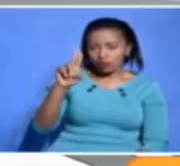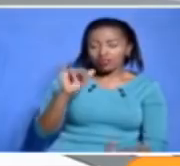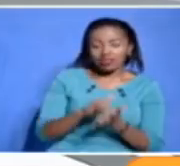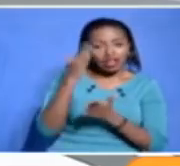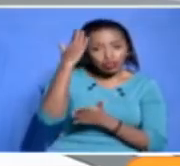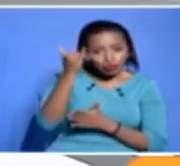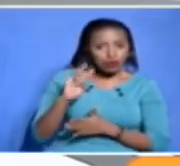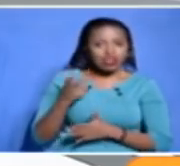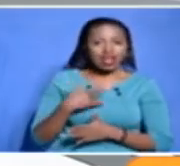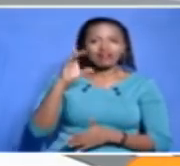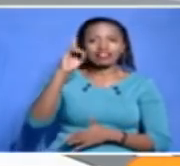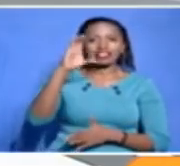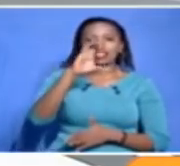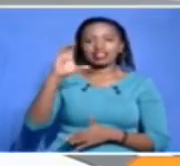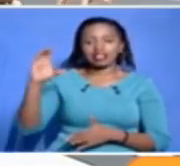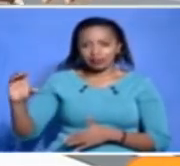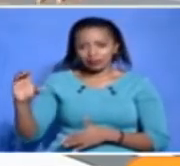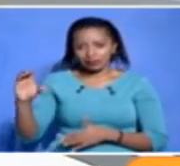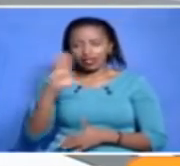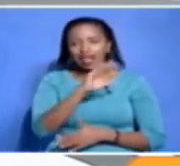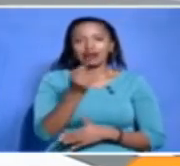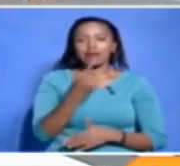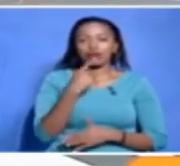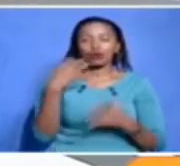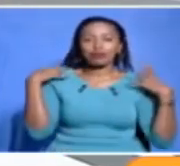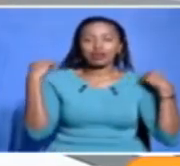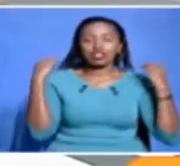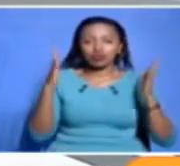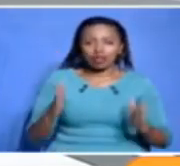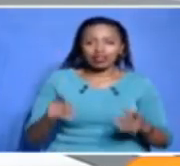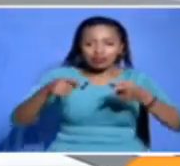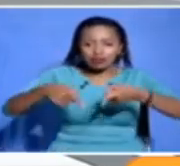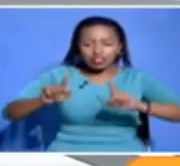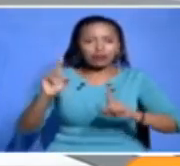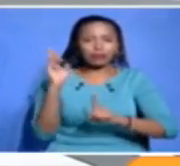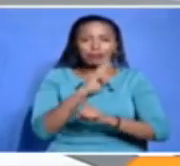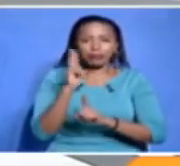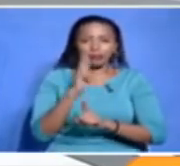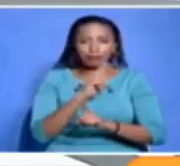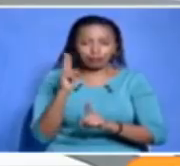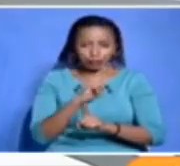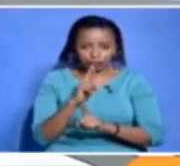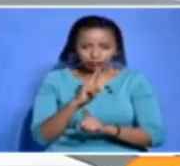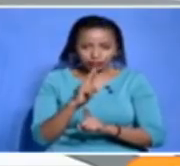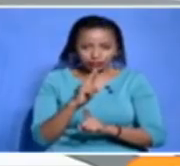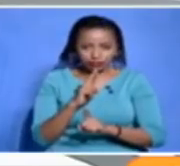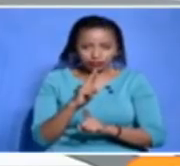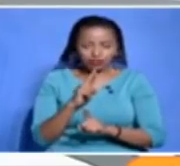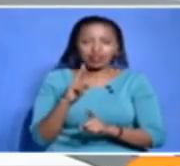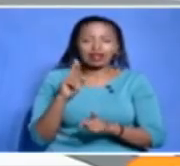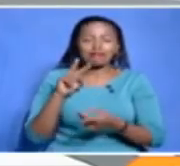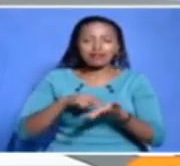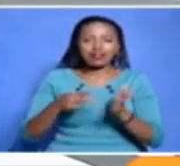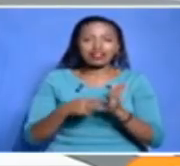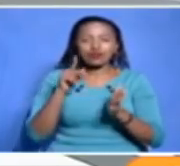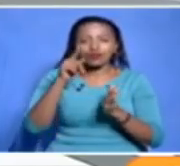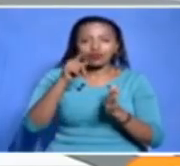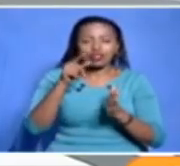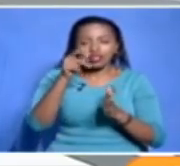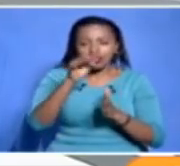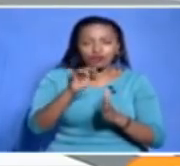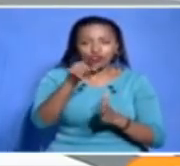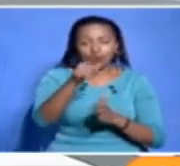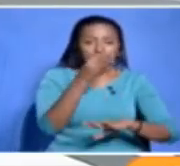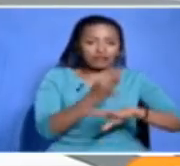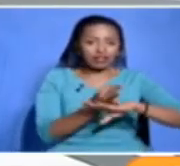is because if you are an imposter and you are fake, that means you no longer fall under the purview of the medical practitioners board,